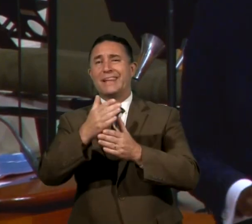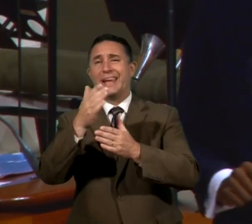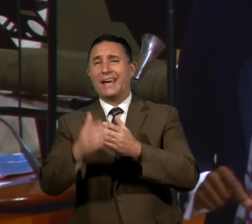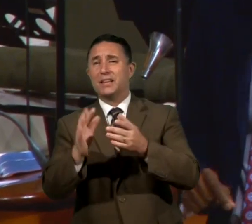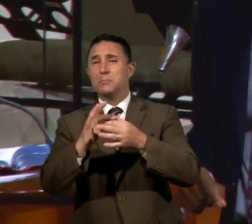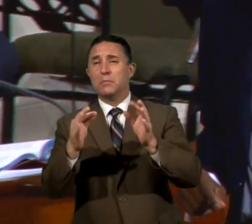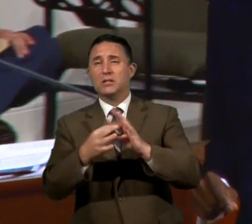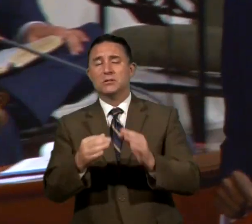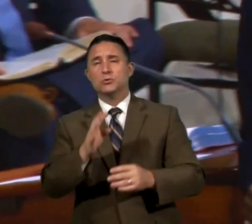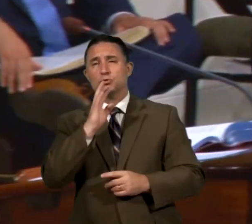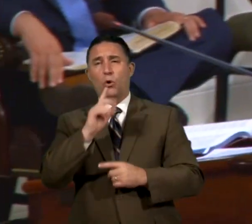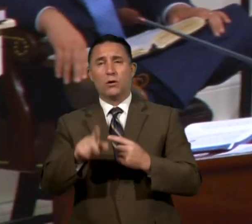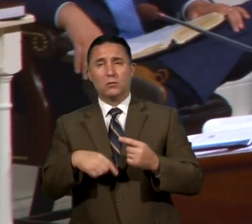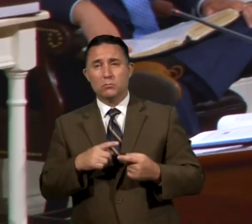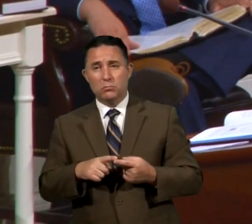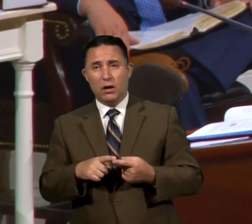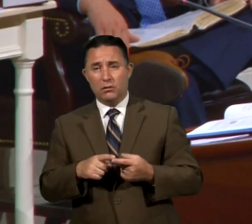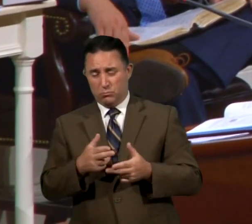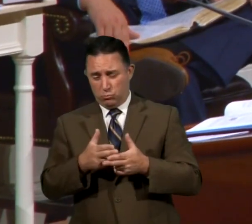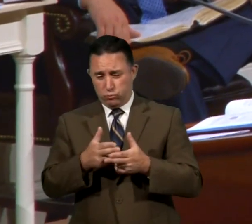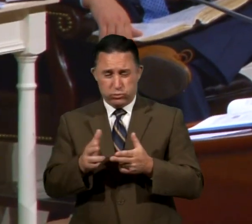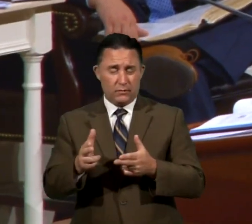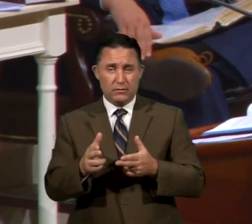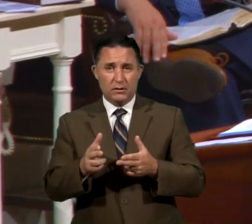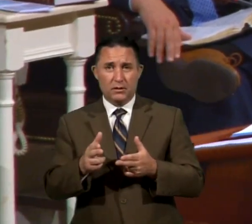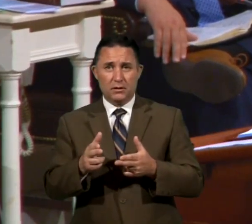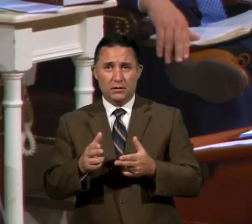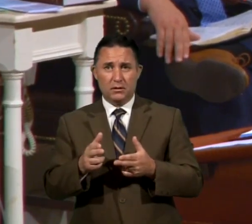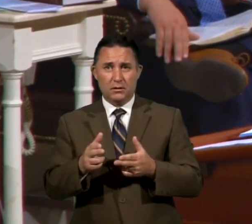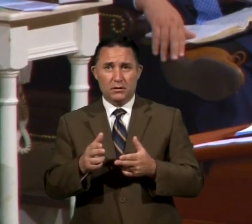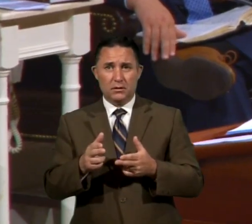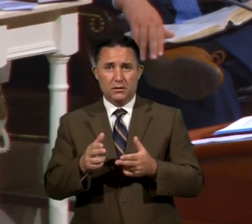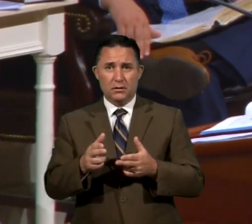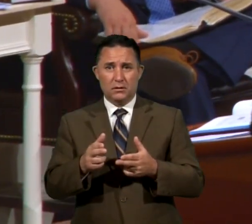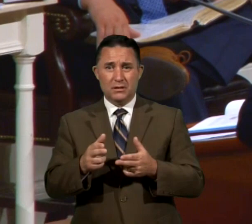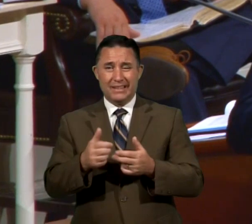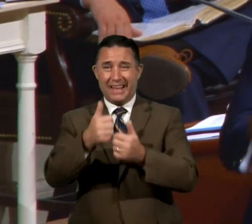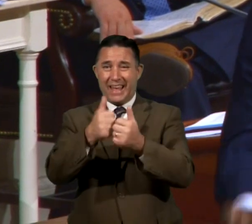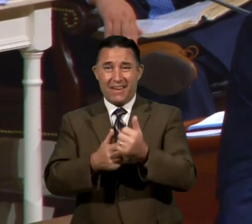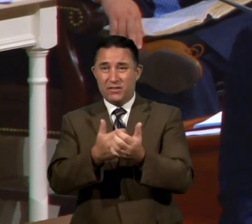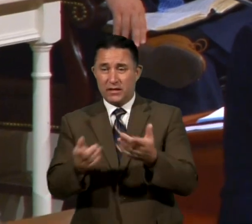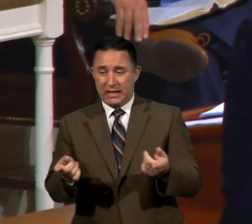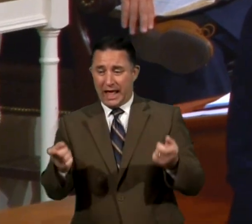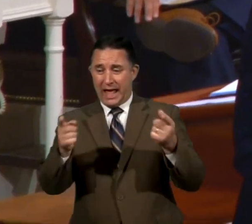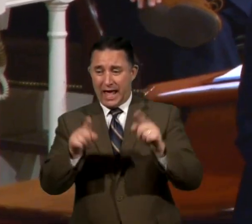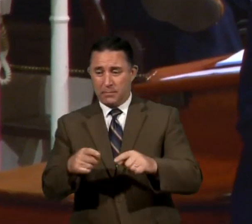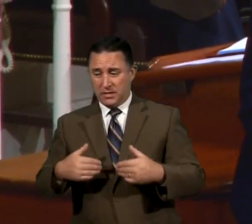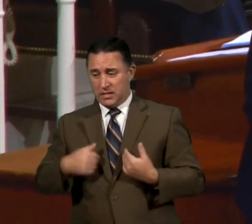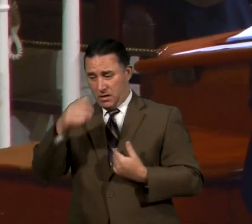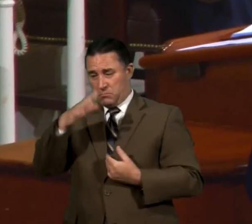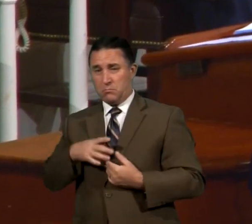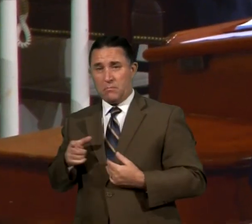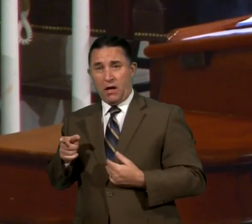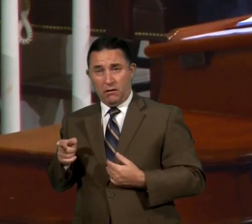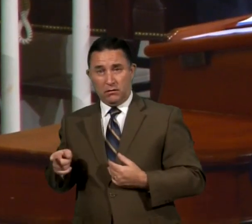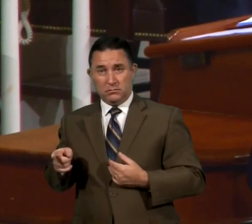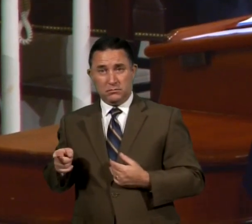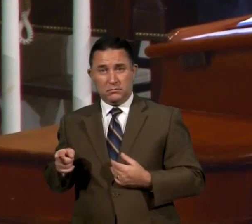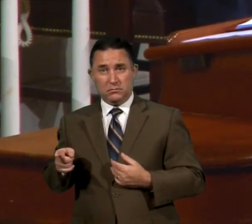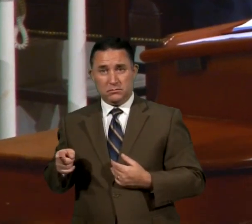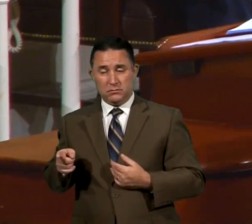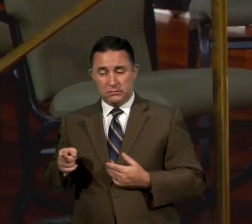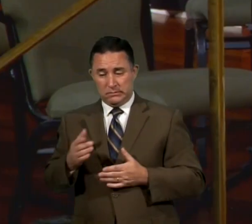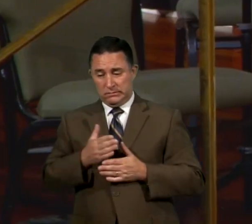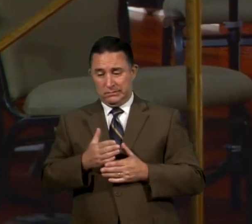of the message here, I just want to talk briefly about everything that happened to that young man, how